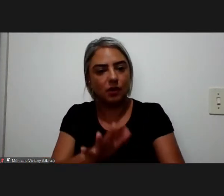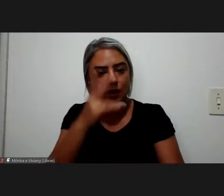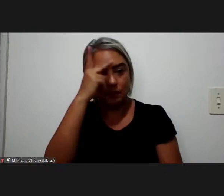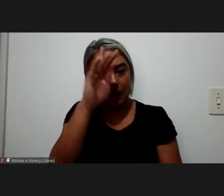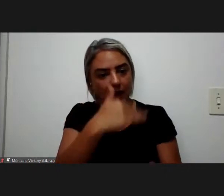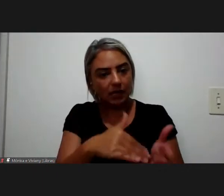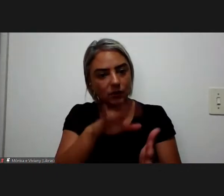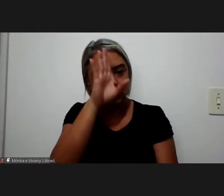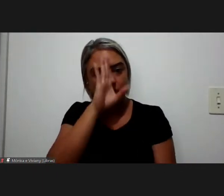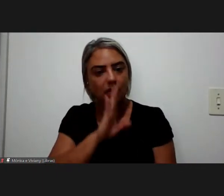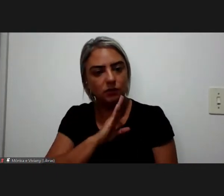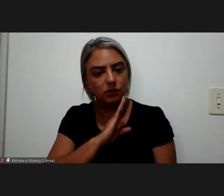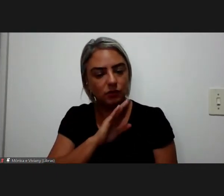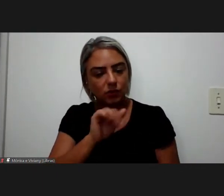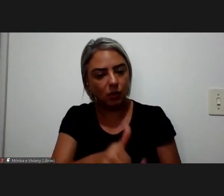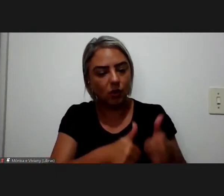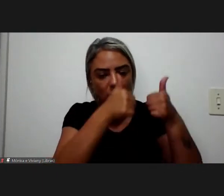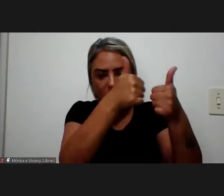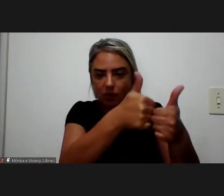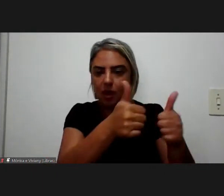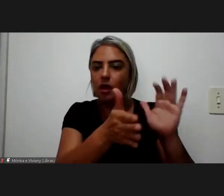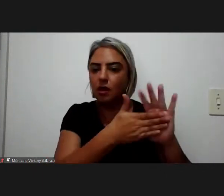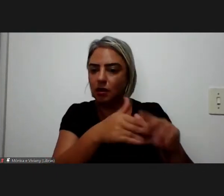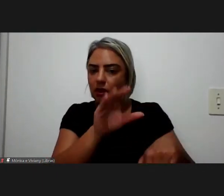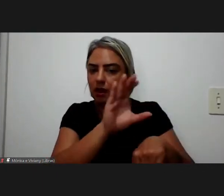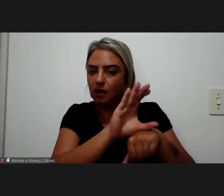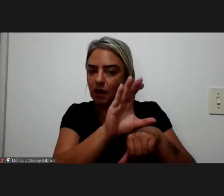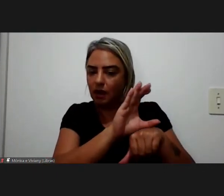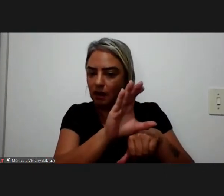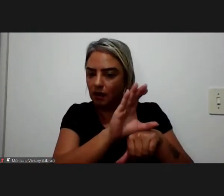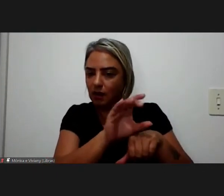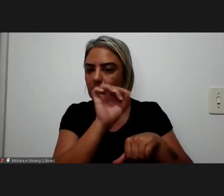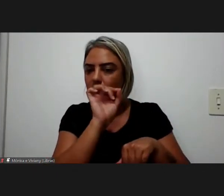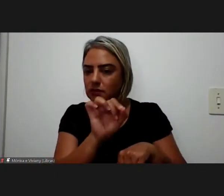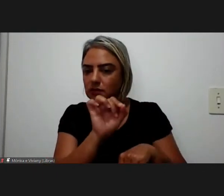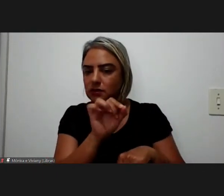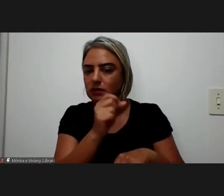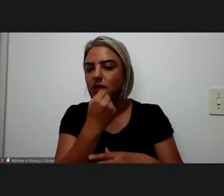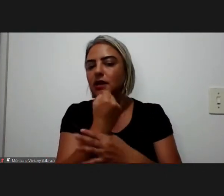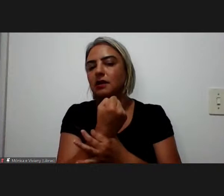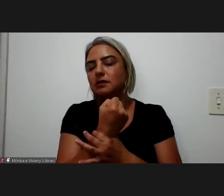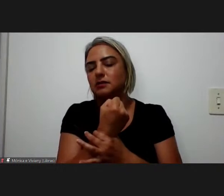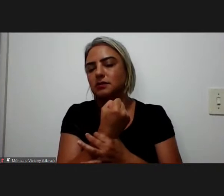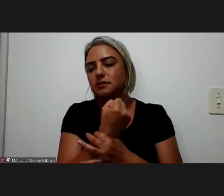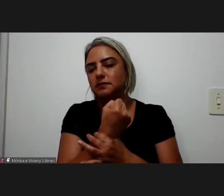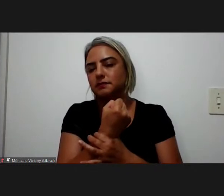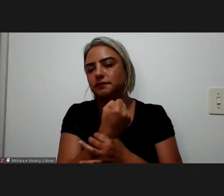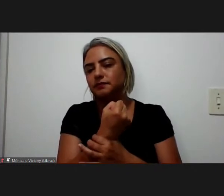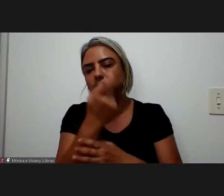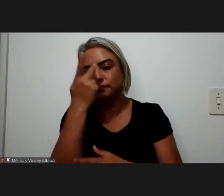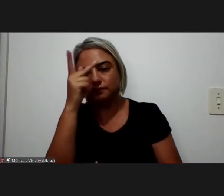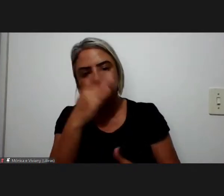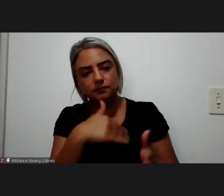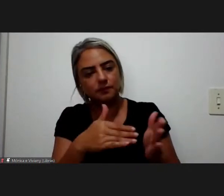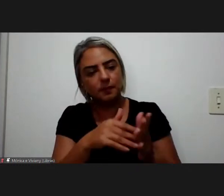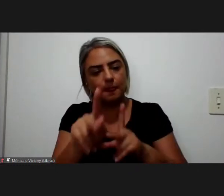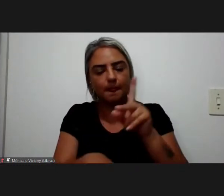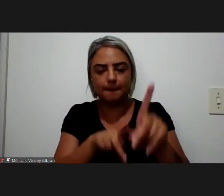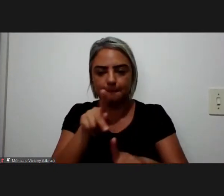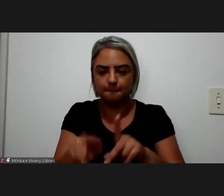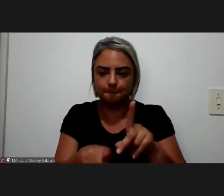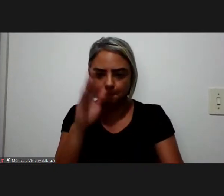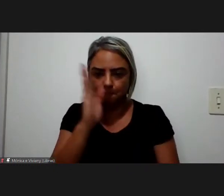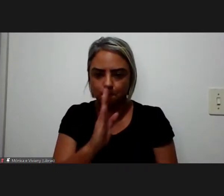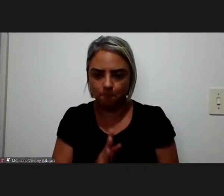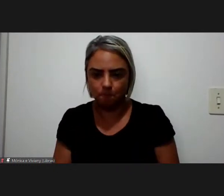the integral right to health, free one of quality according to what was established in the 88 Constitution, be it by establishing to